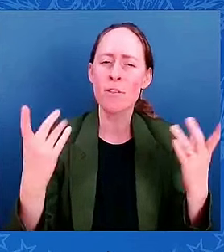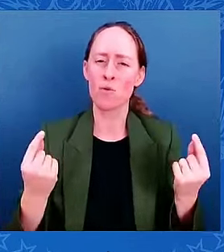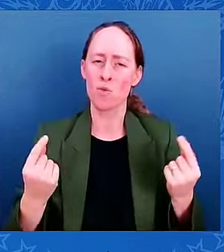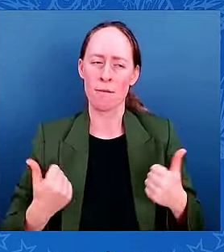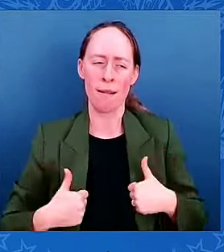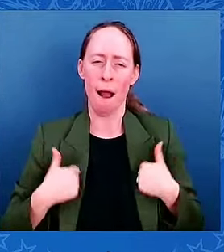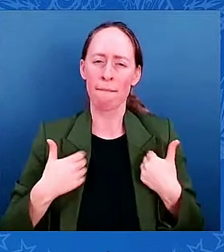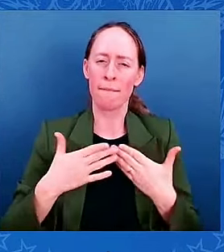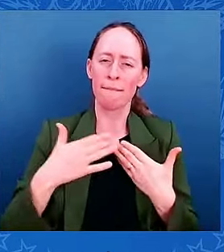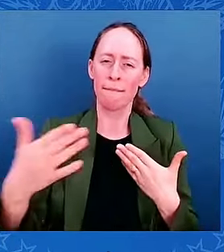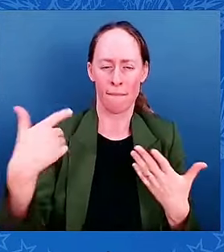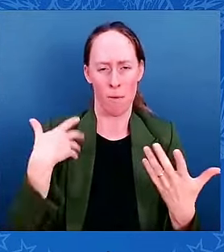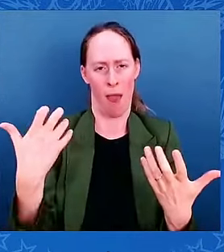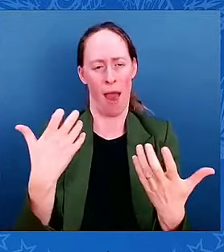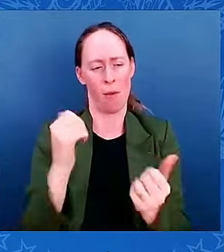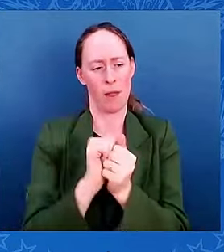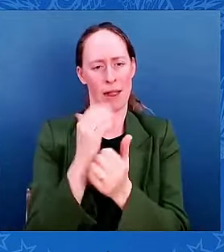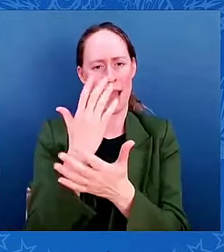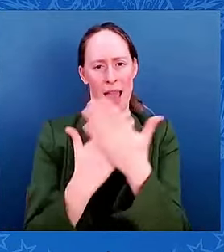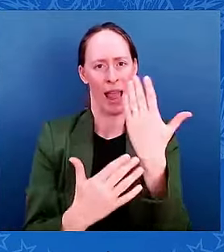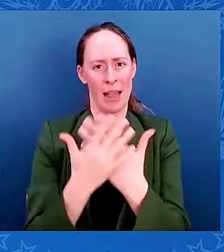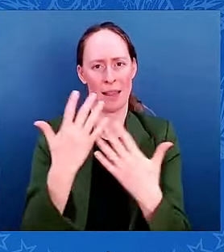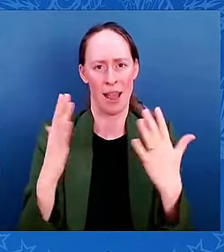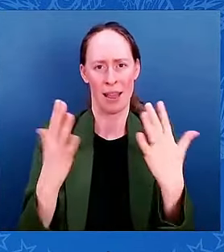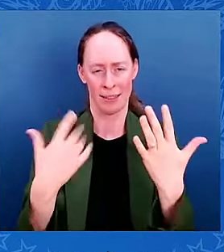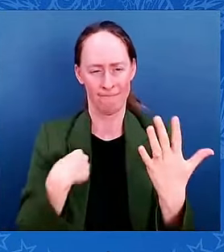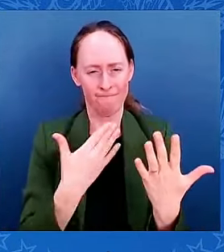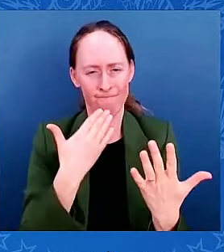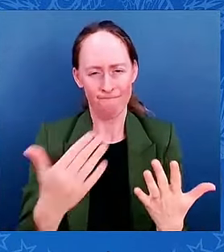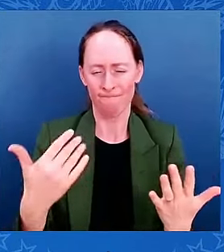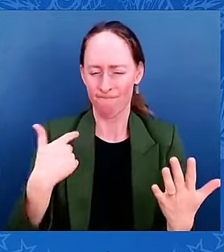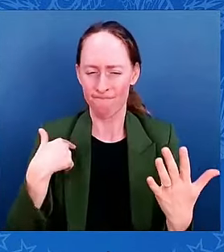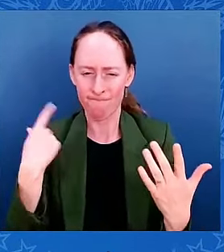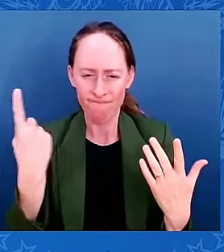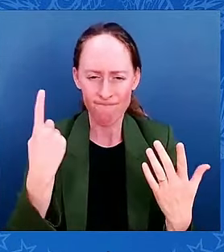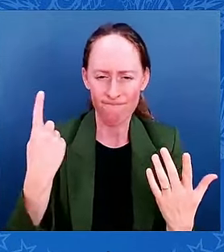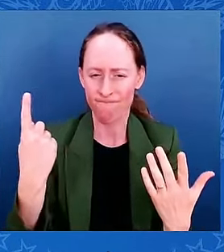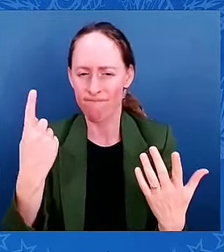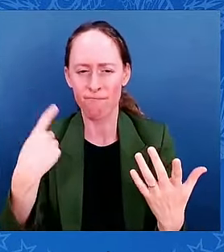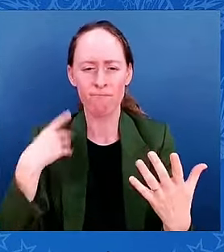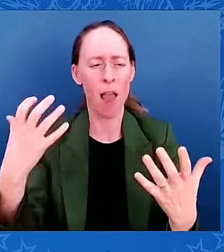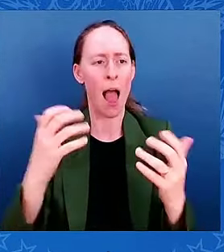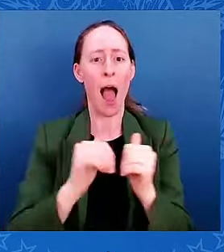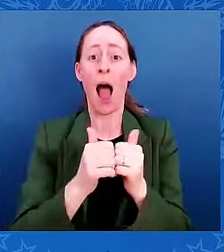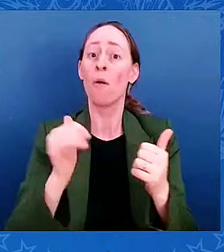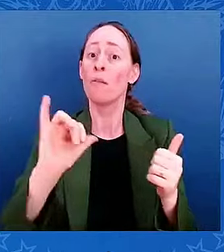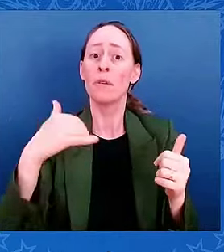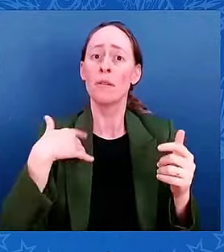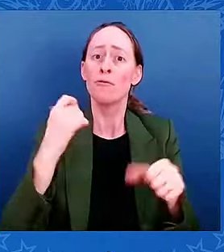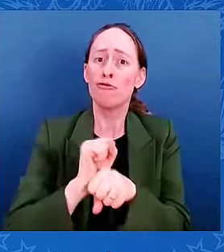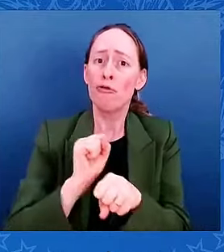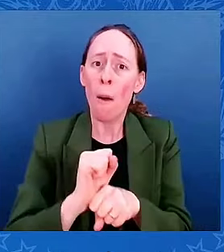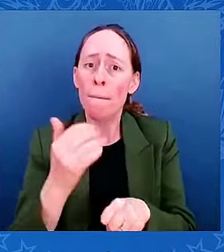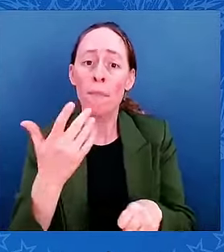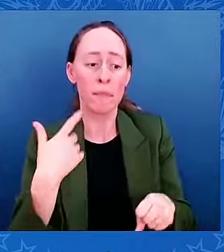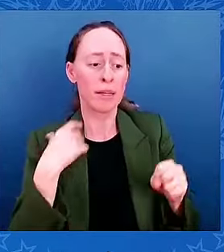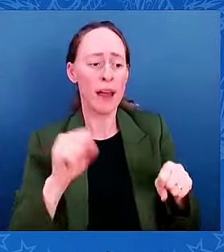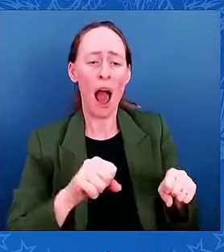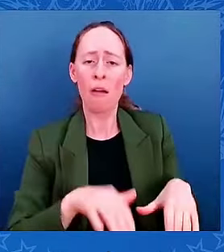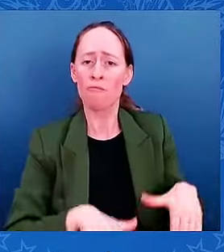myself, and where I had the chance to provide for myself, my family, and one day, retire with dignity.